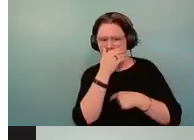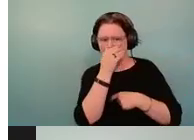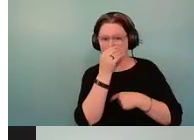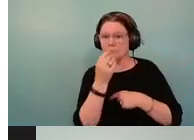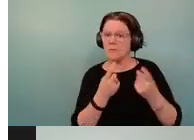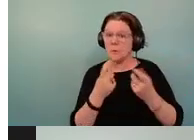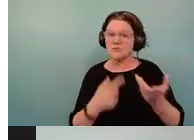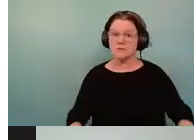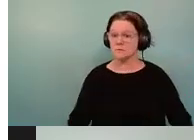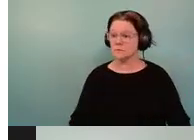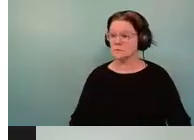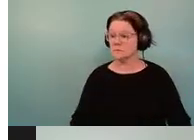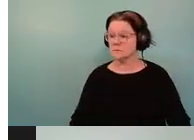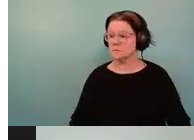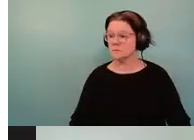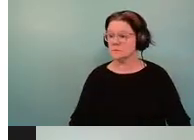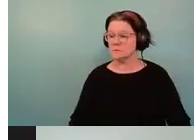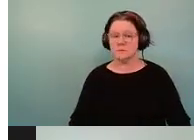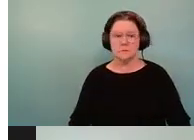Any questions at all, Angie?